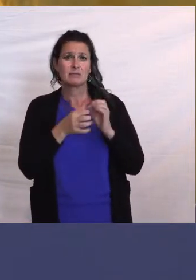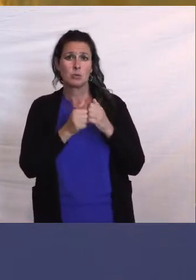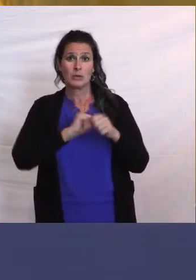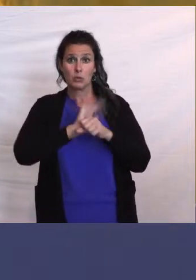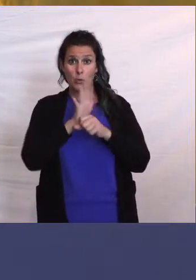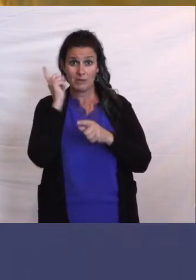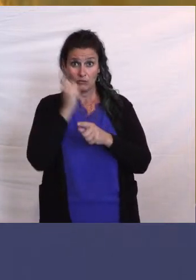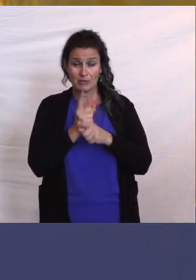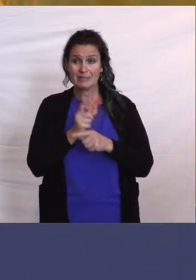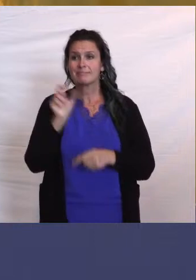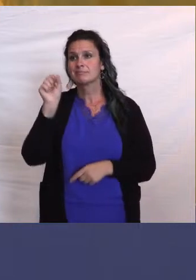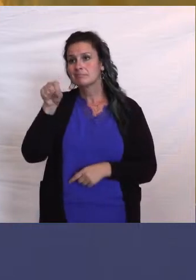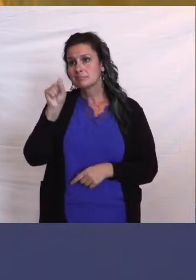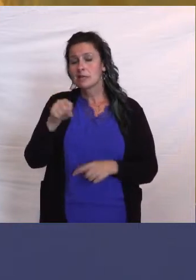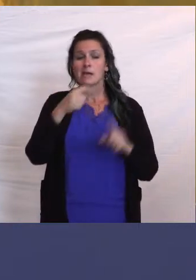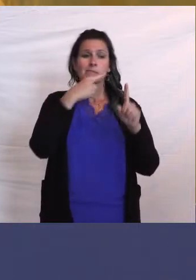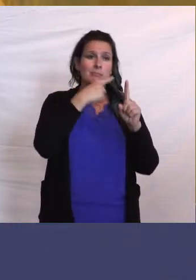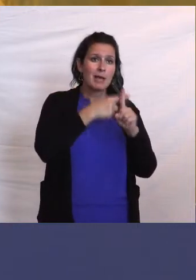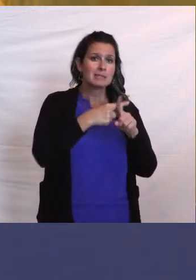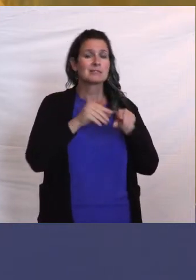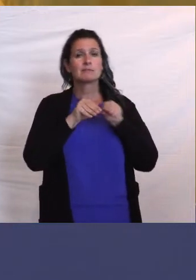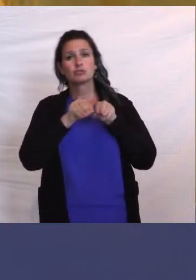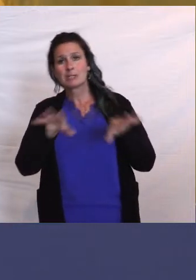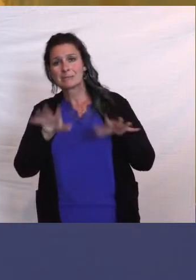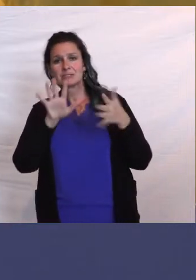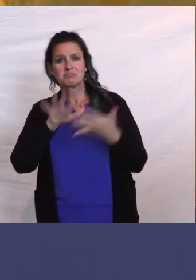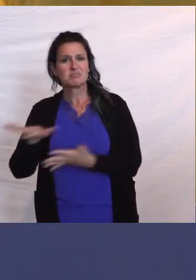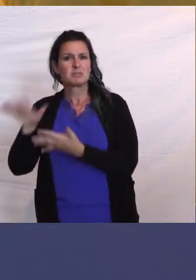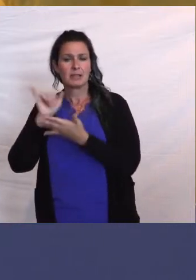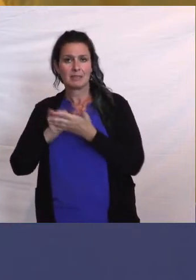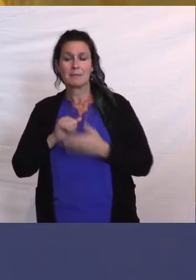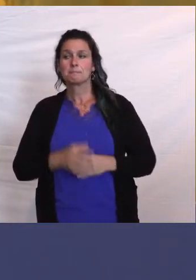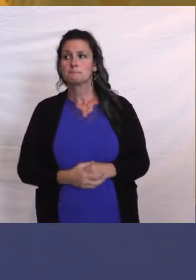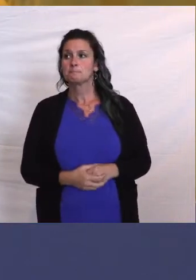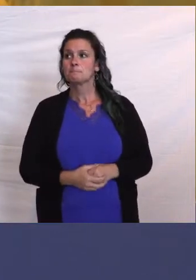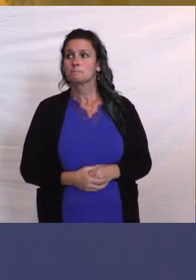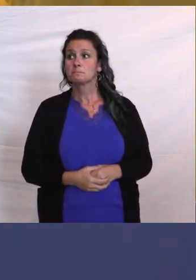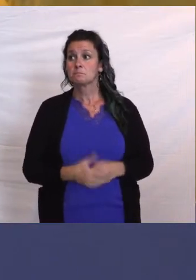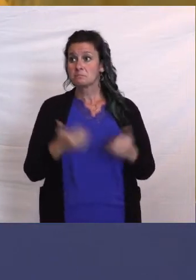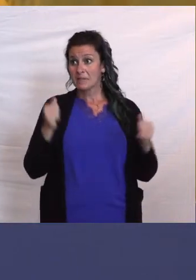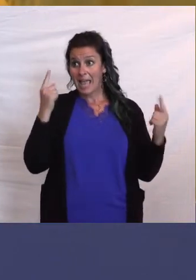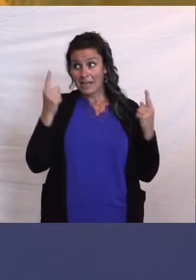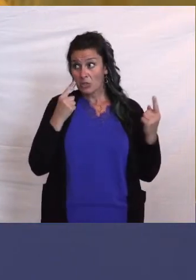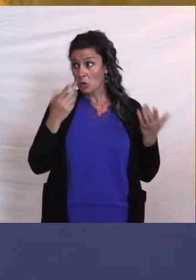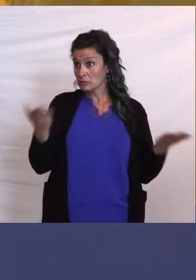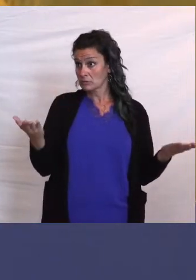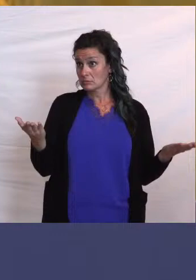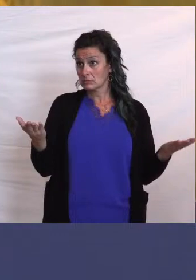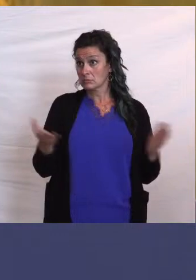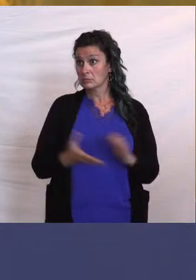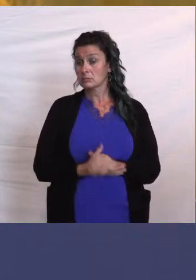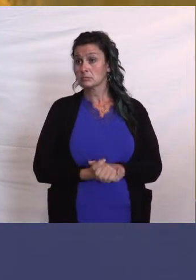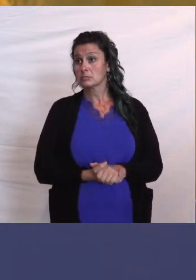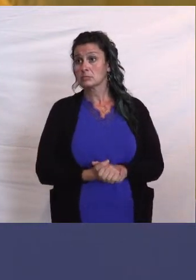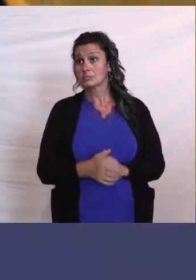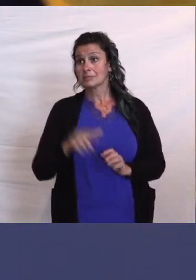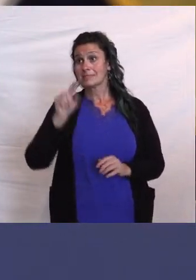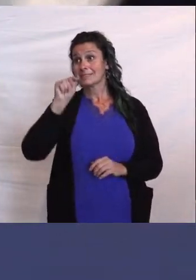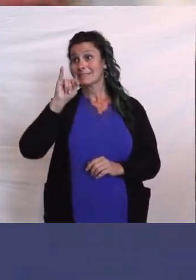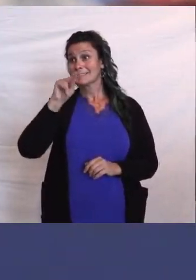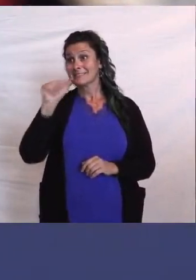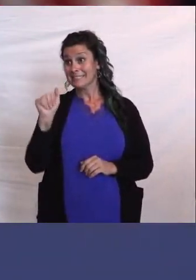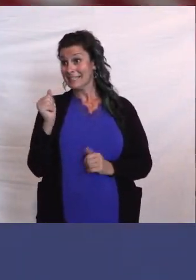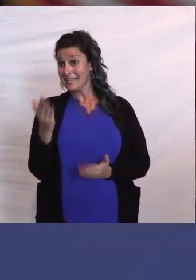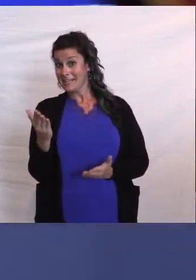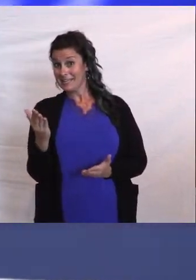So, yep, cases, et cetera. Any thoughts on either side of me here? Tina,